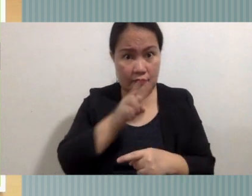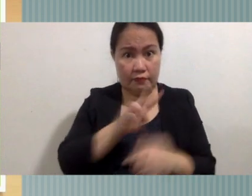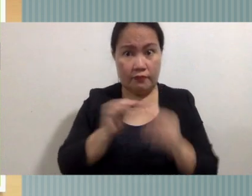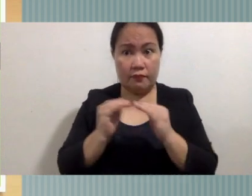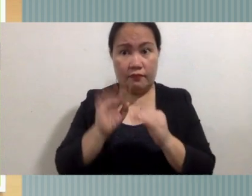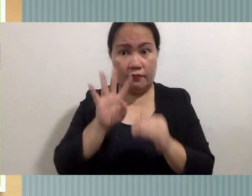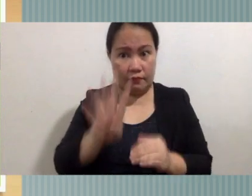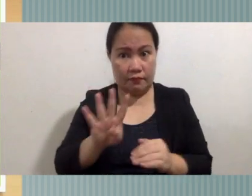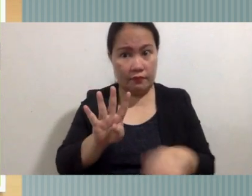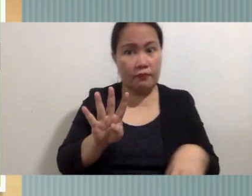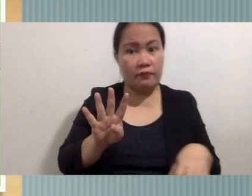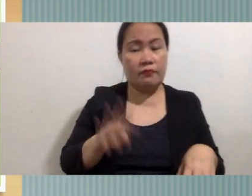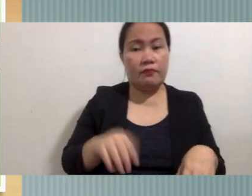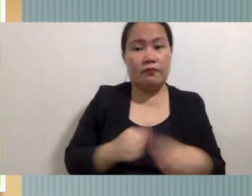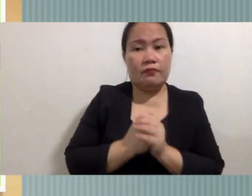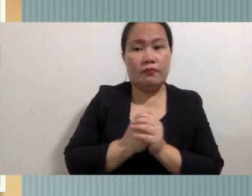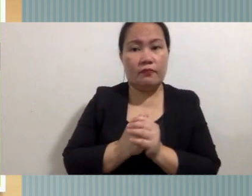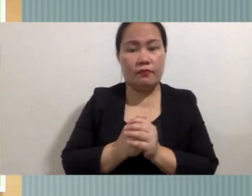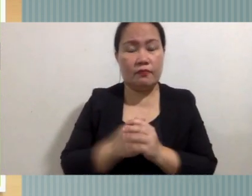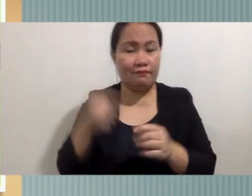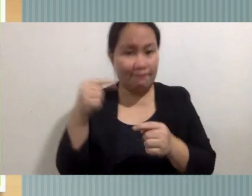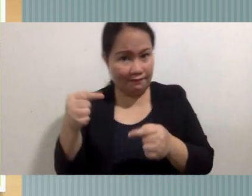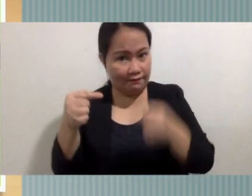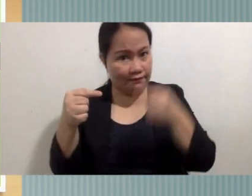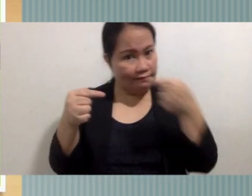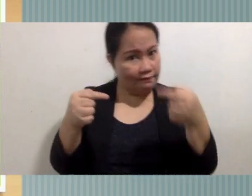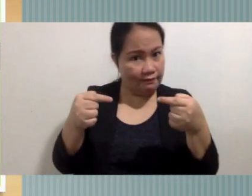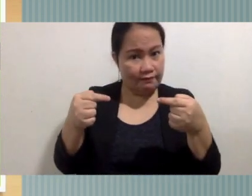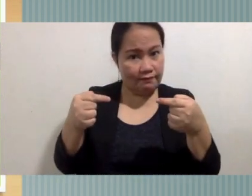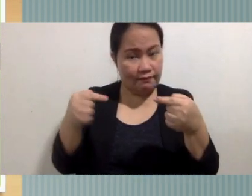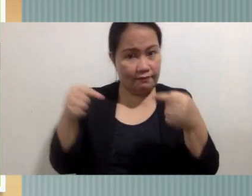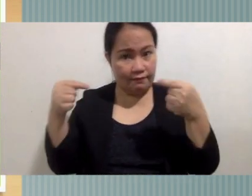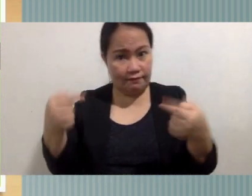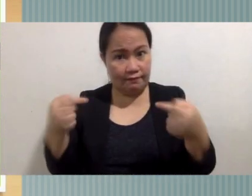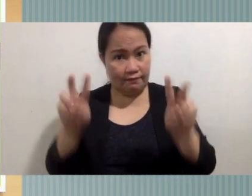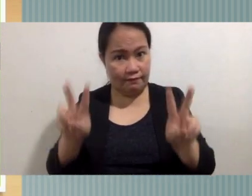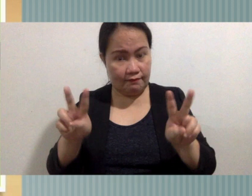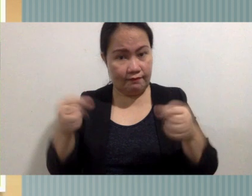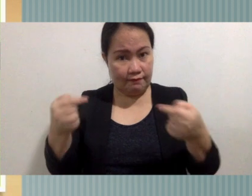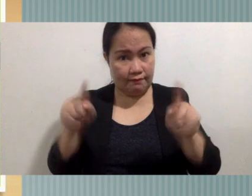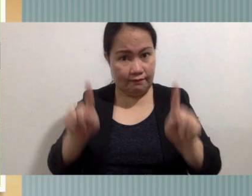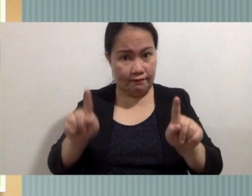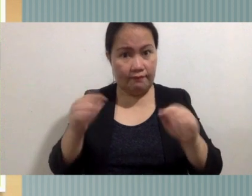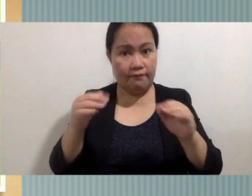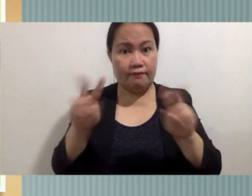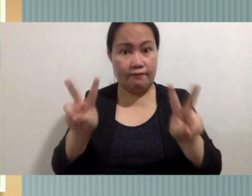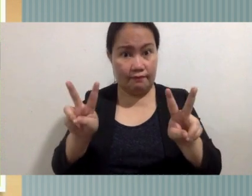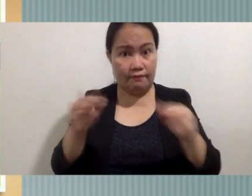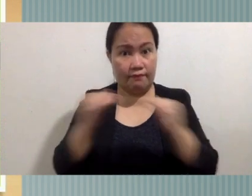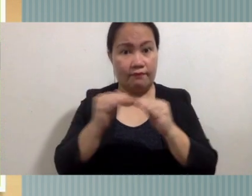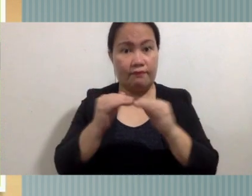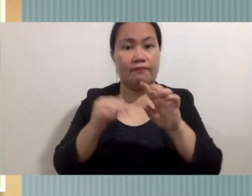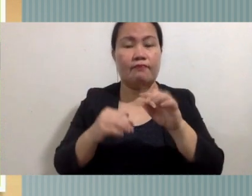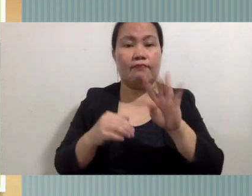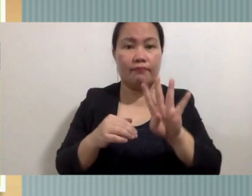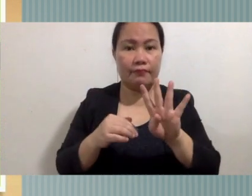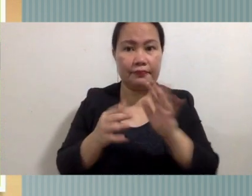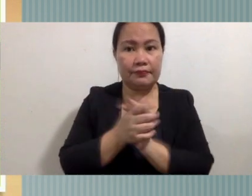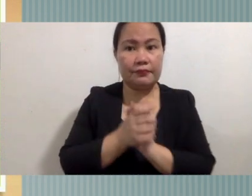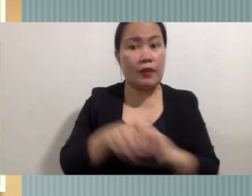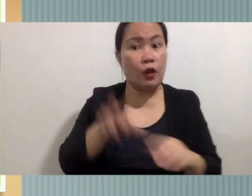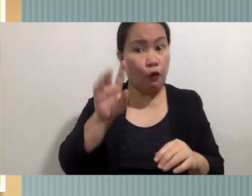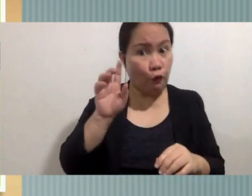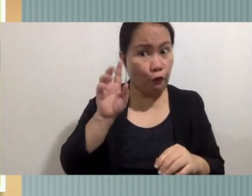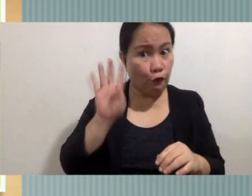2, that is 4. So positive na siya kasi negative, negative, which makes it positive. So 4